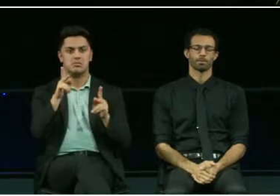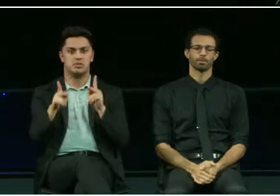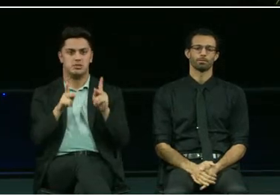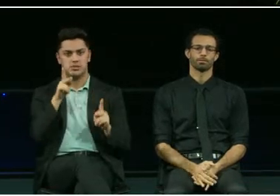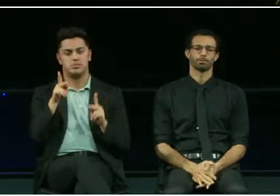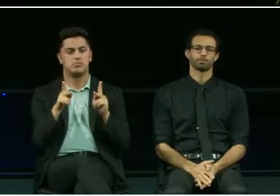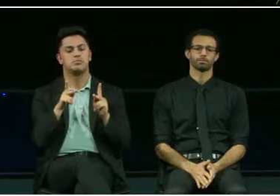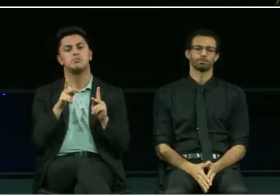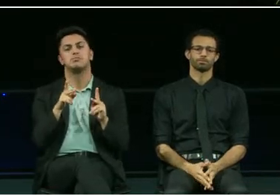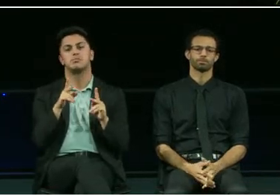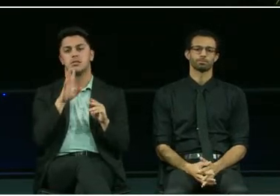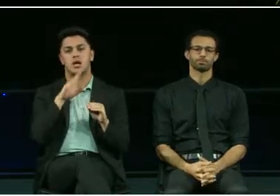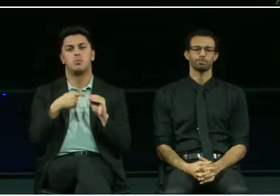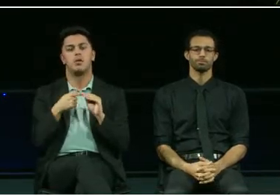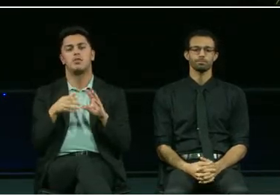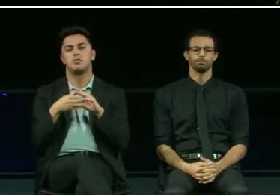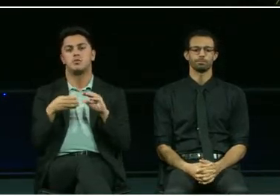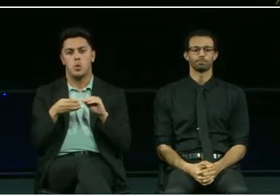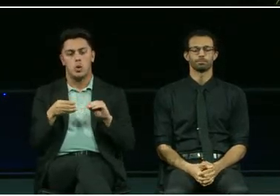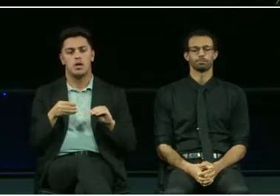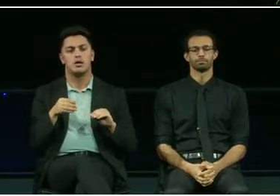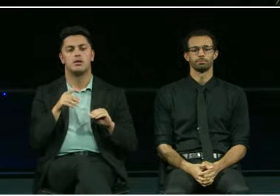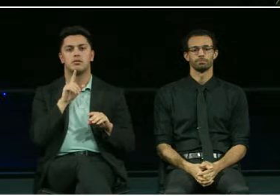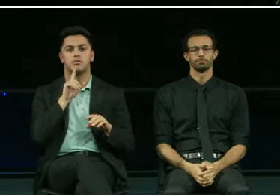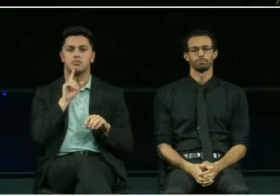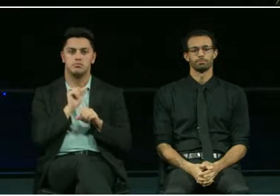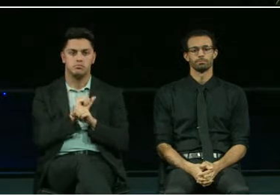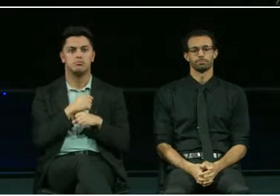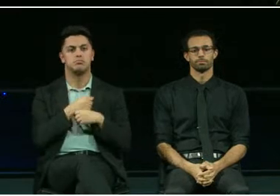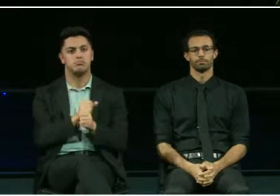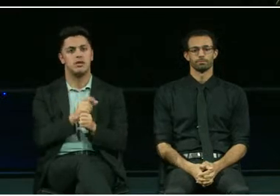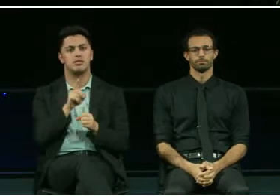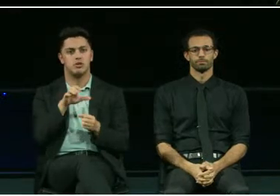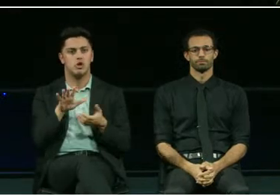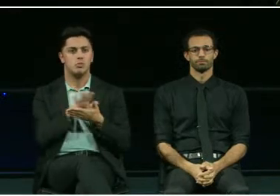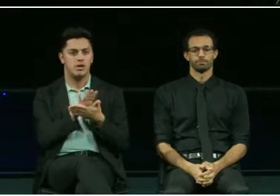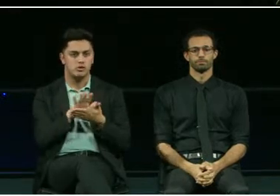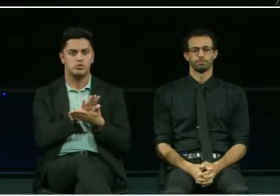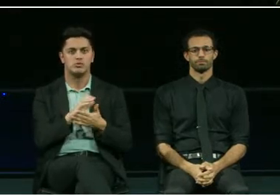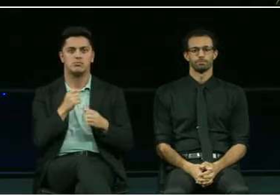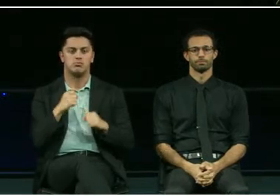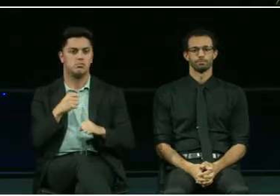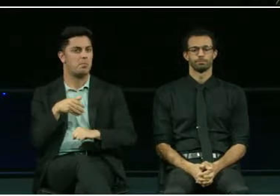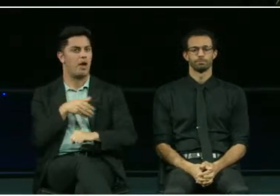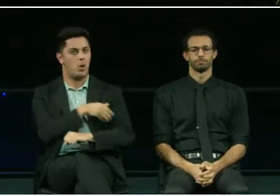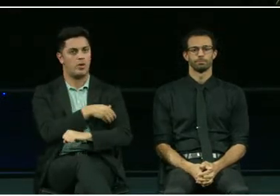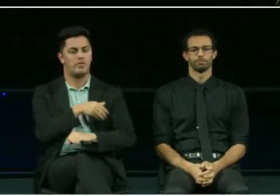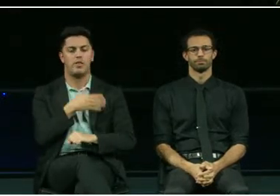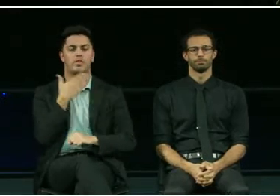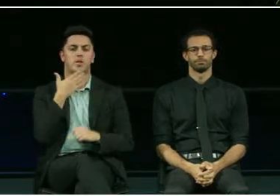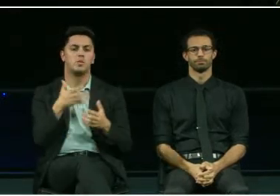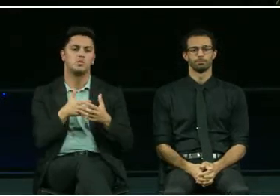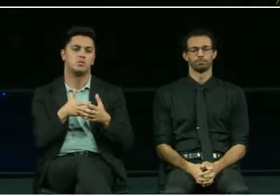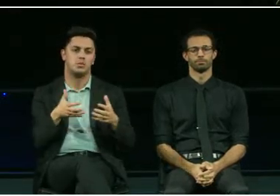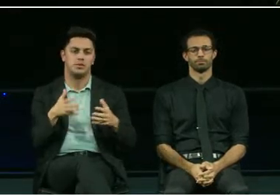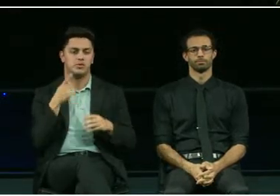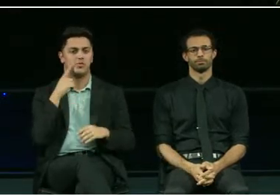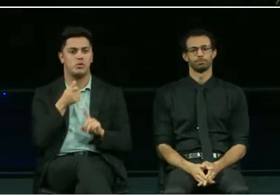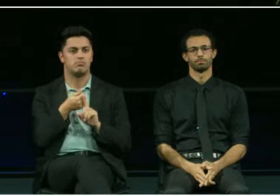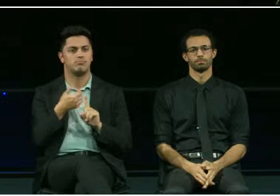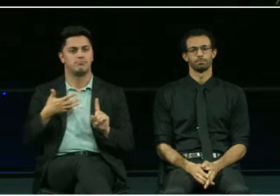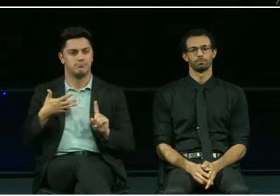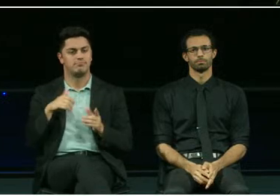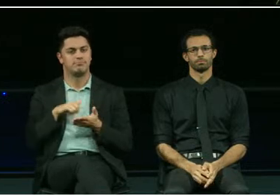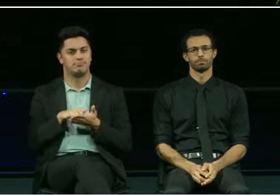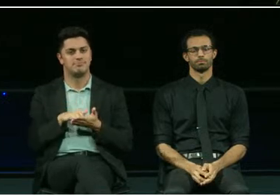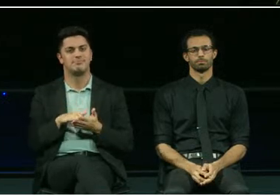story is what really makes documentary films so powerful. And thank you so much for expanding on that